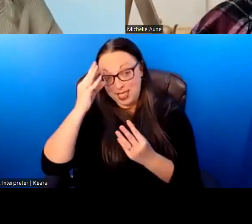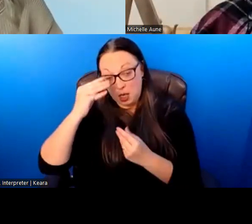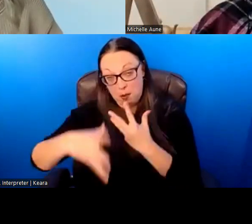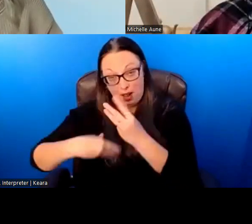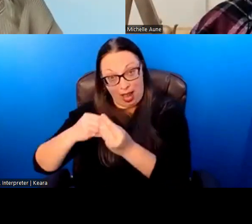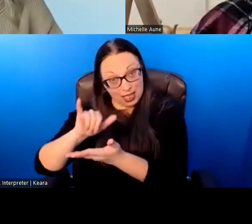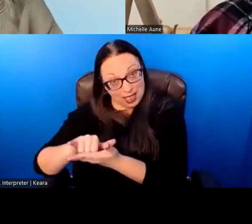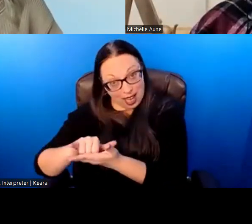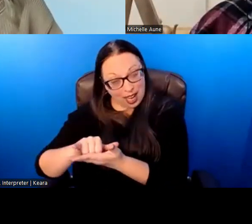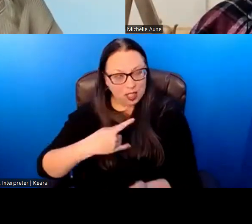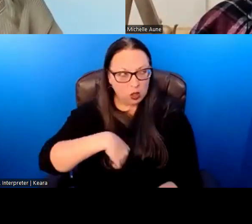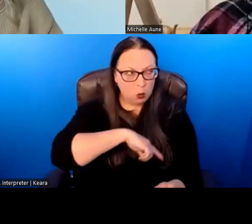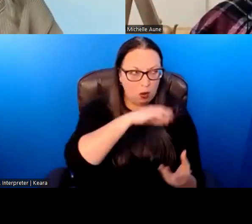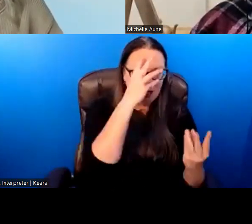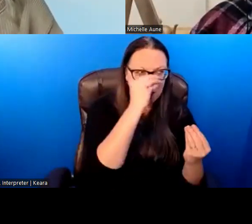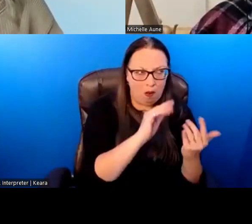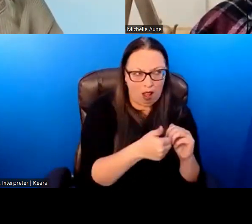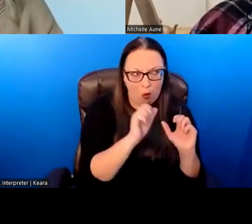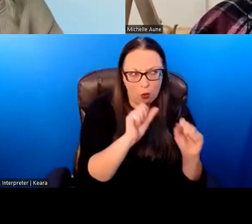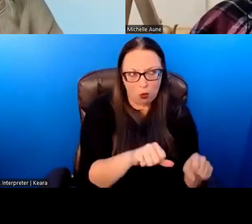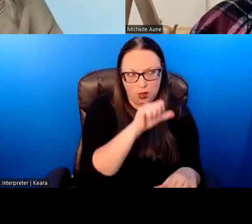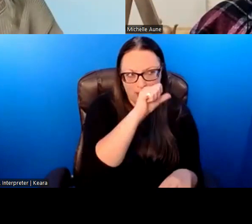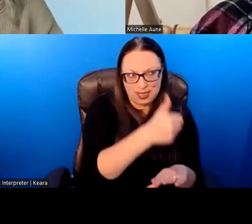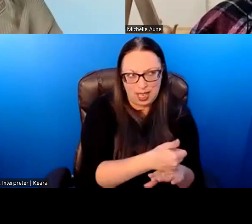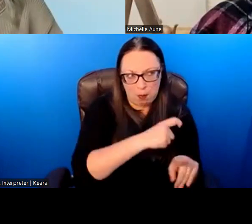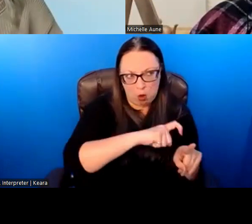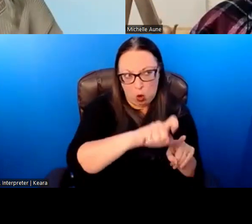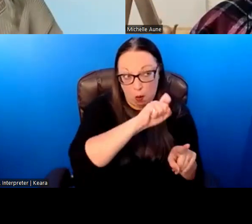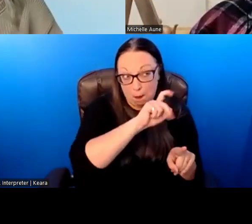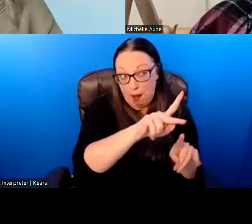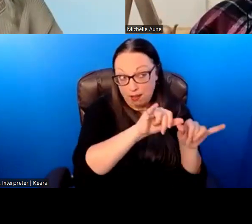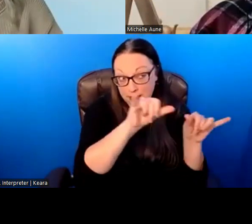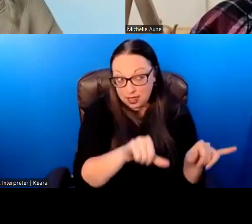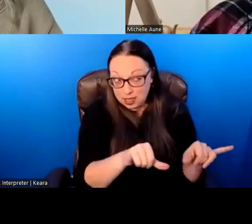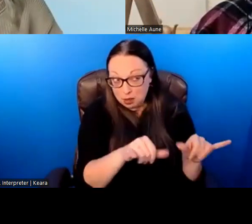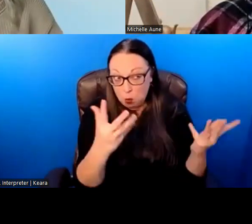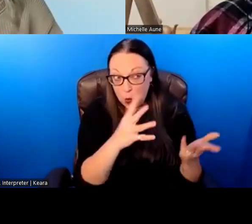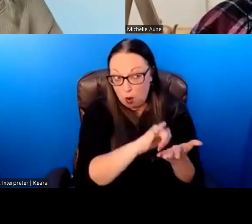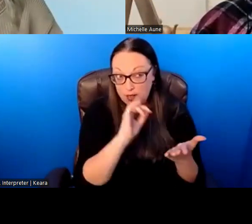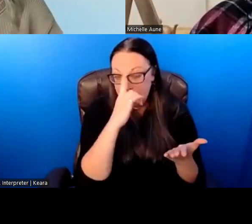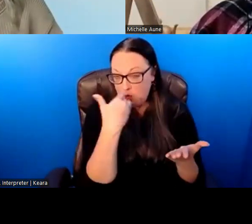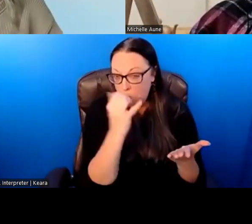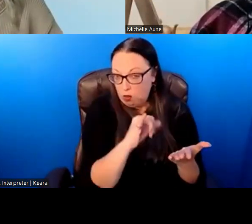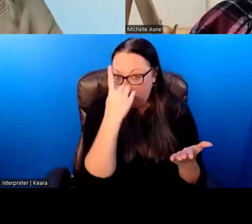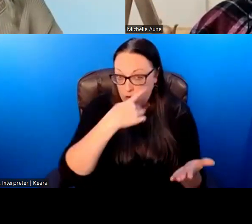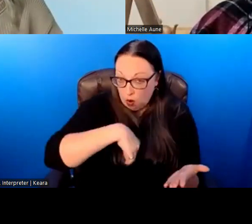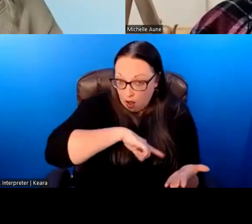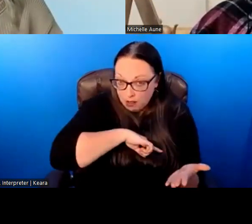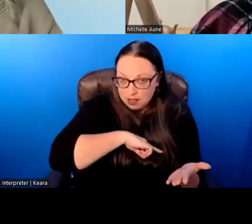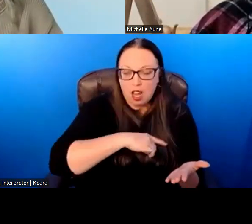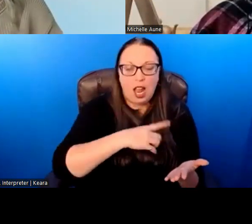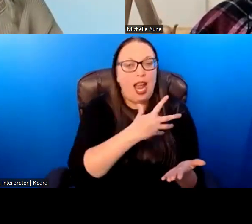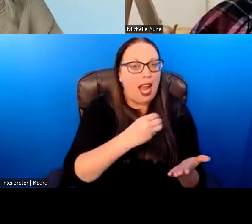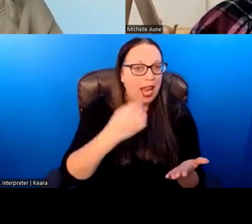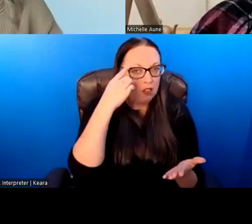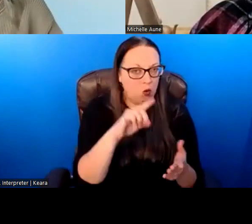of how can we establish some sort of callback system, and what does that look like for us and for the callers, because safety is number one